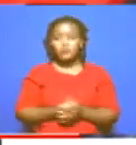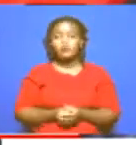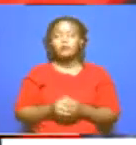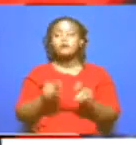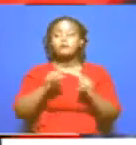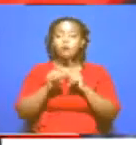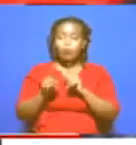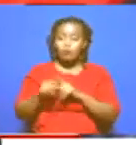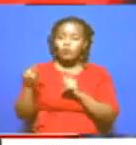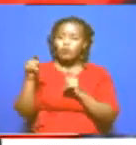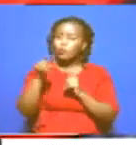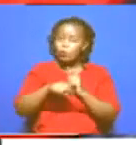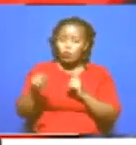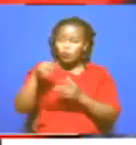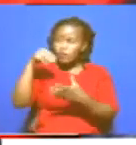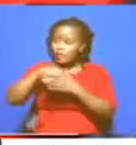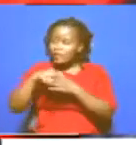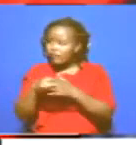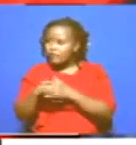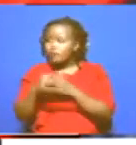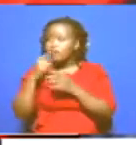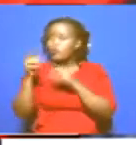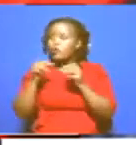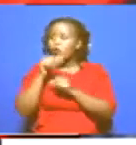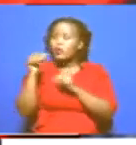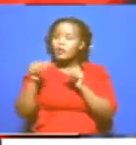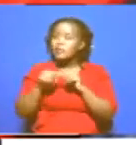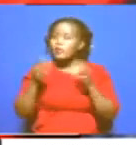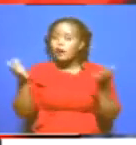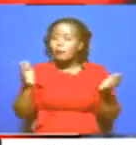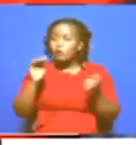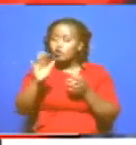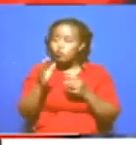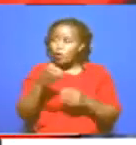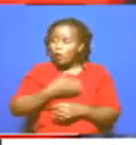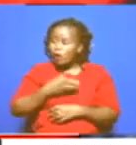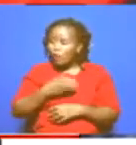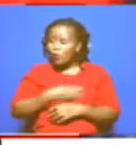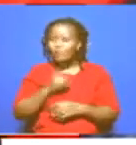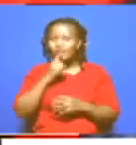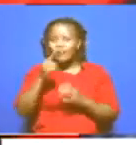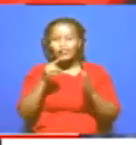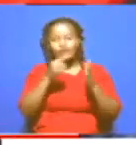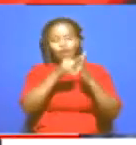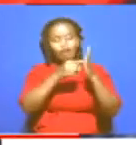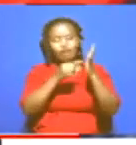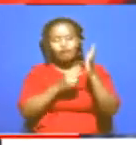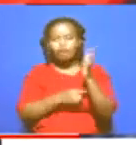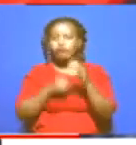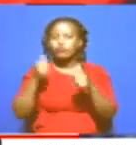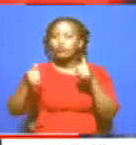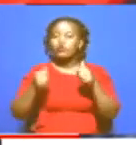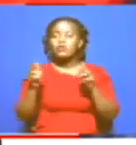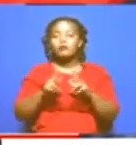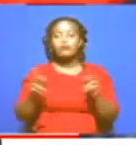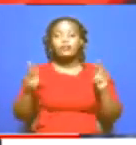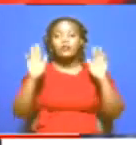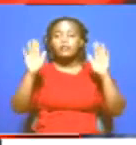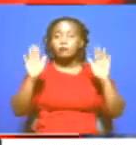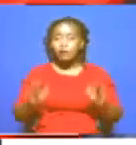guys are talking about your own conditions, which is very important, because